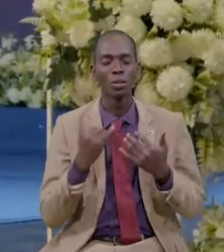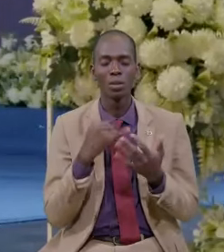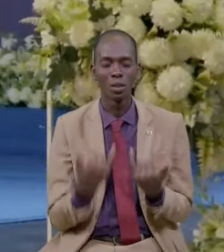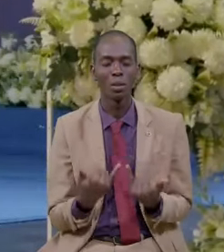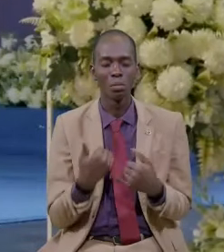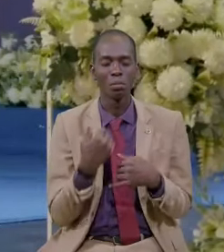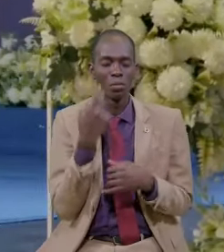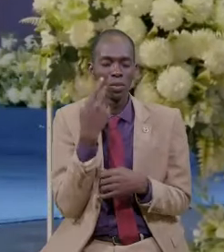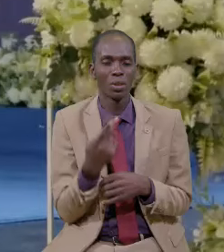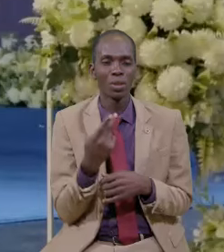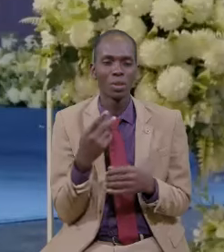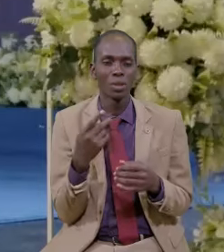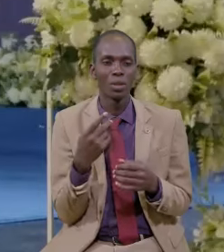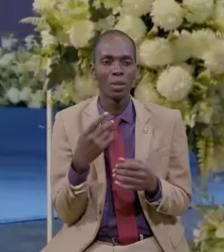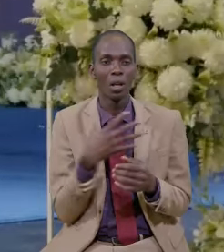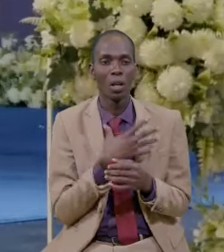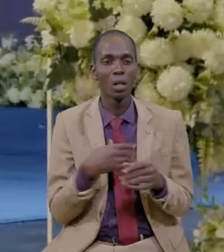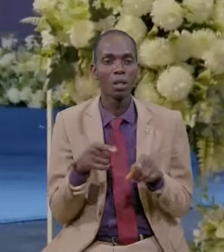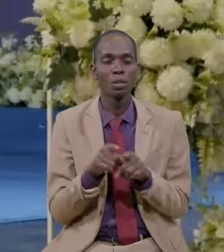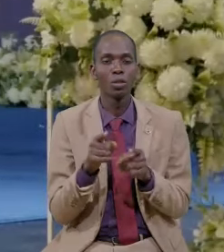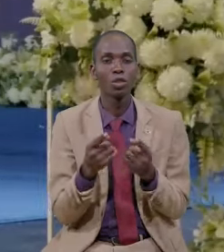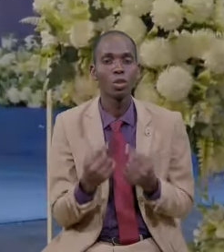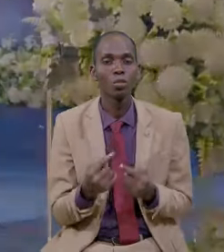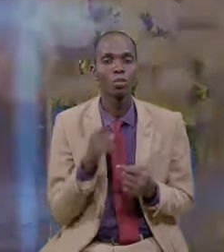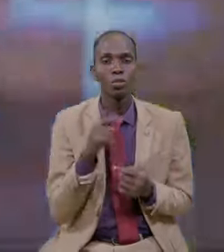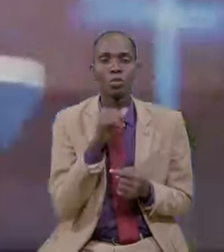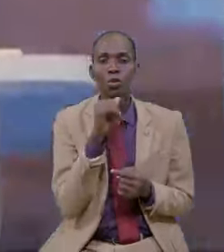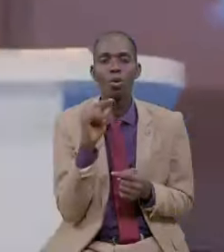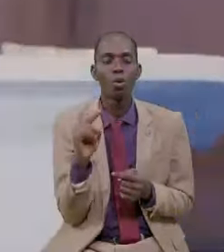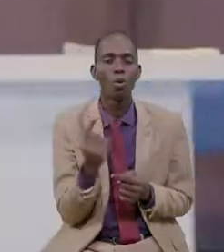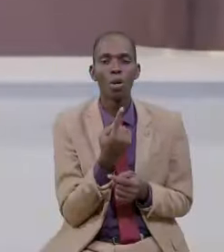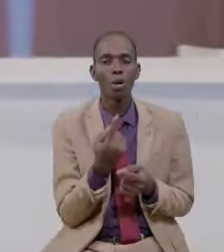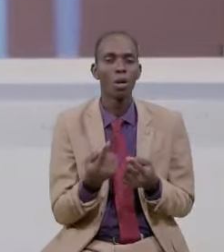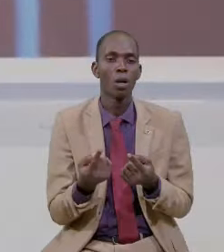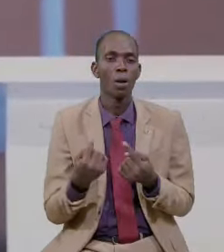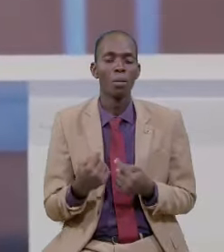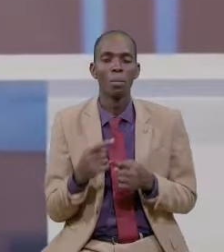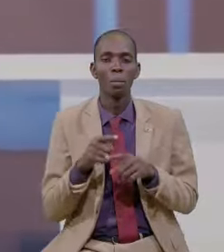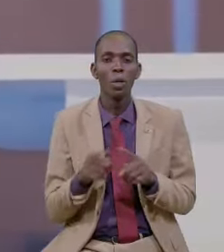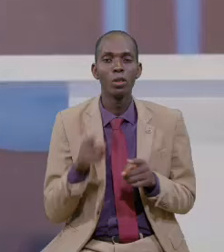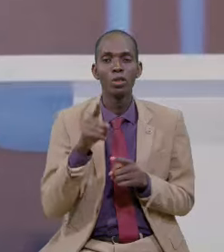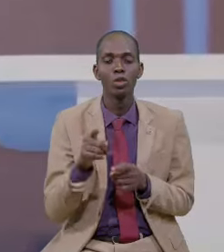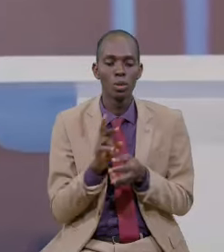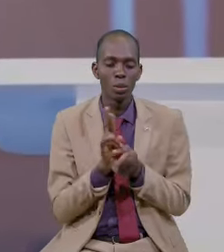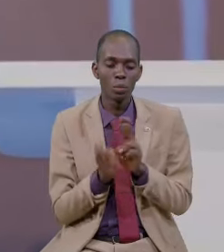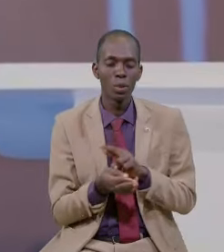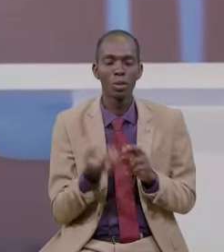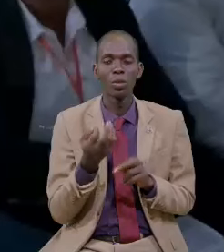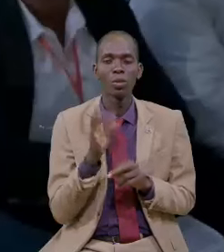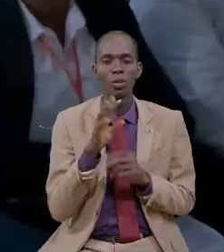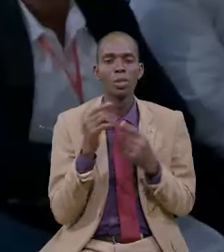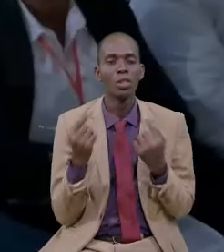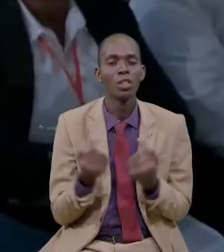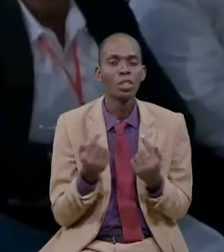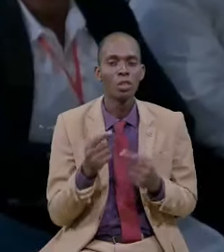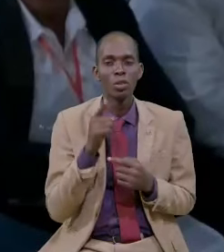It is then as you come. And you don't just come, you repent of the sin. You turn